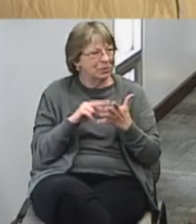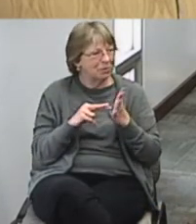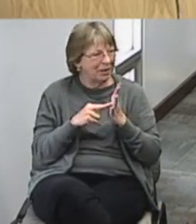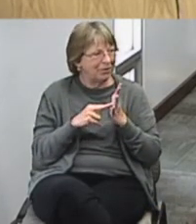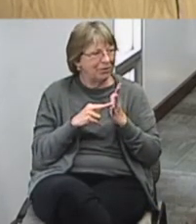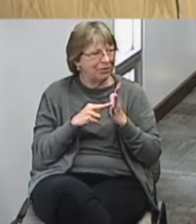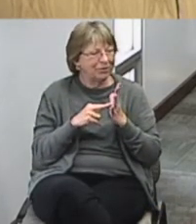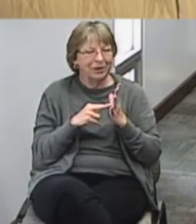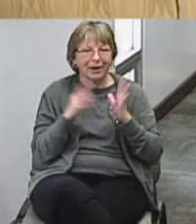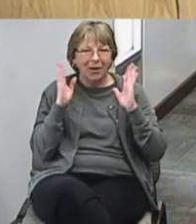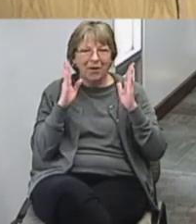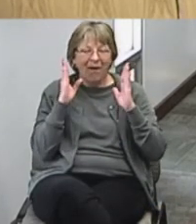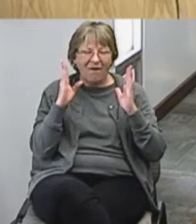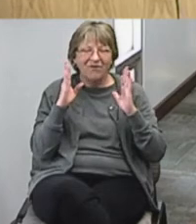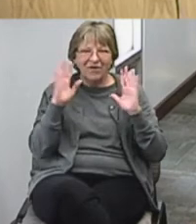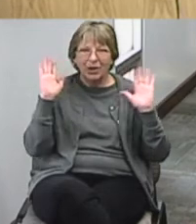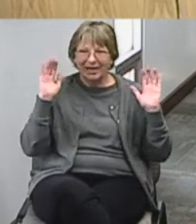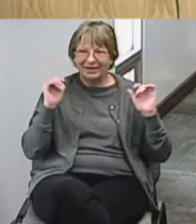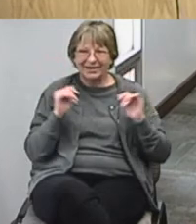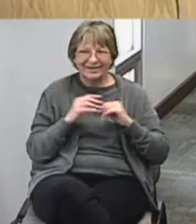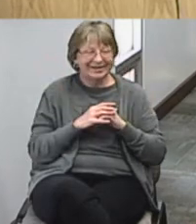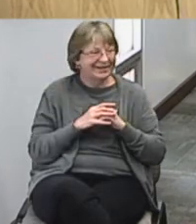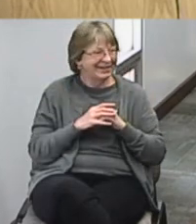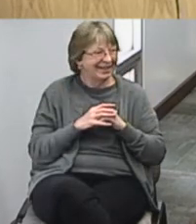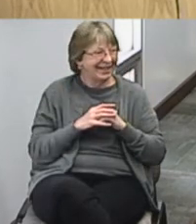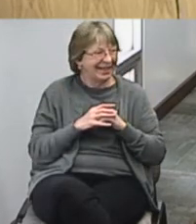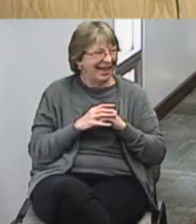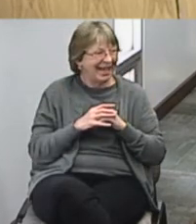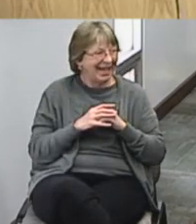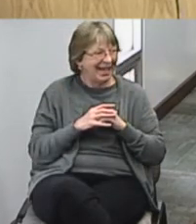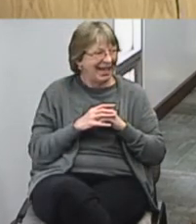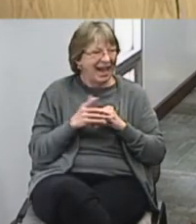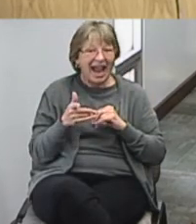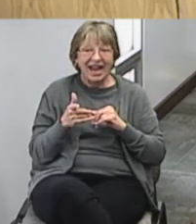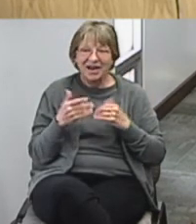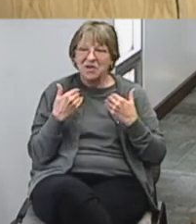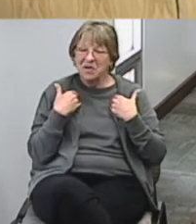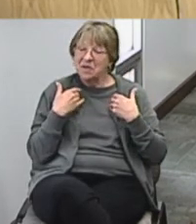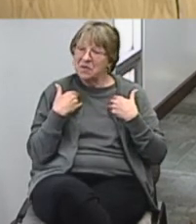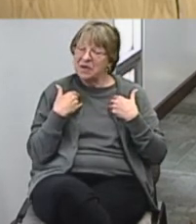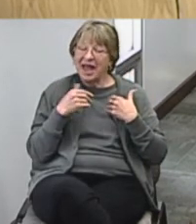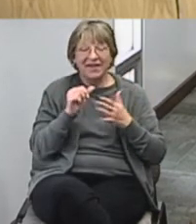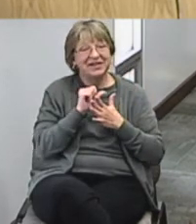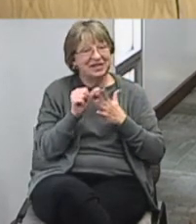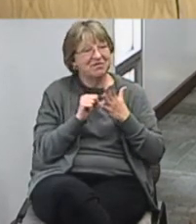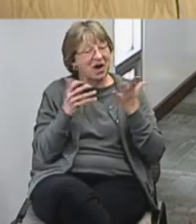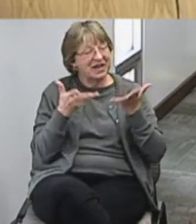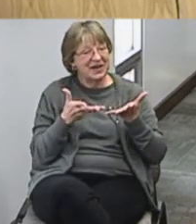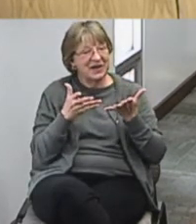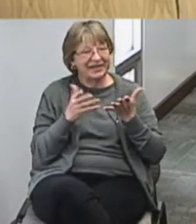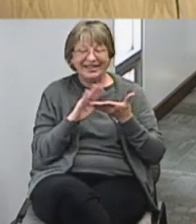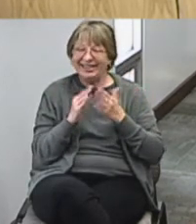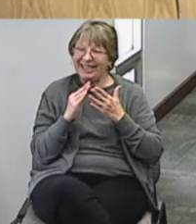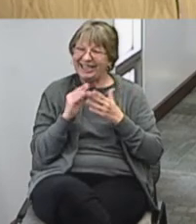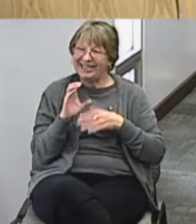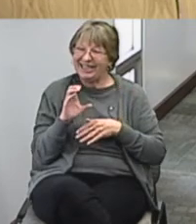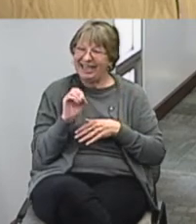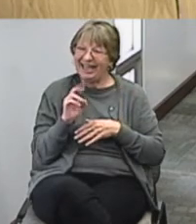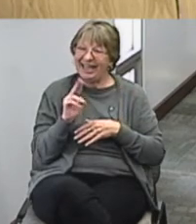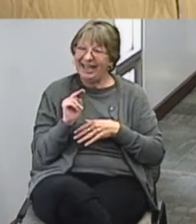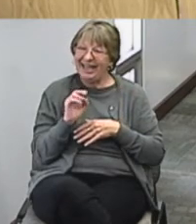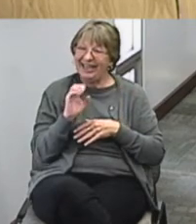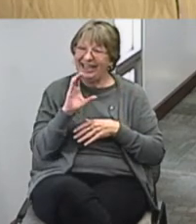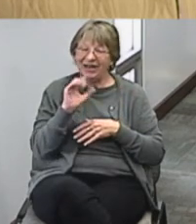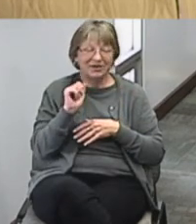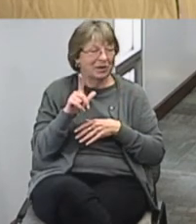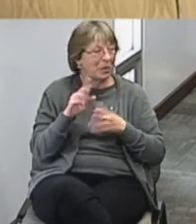attention and for the public to, hey, we've got some displayed artwork that folks could come in and see. For sale. By